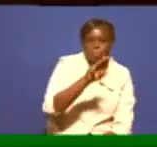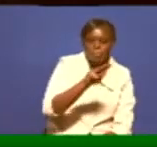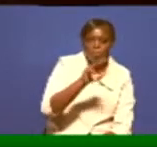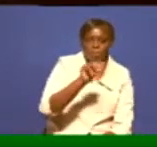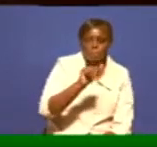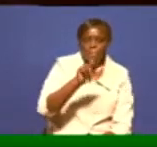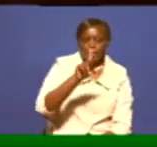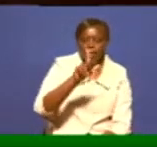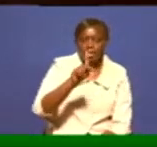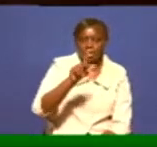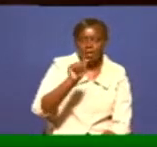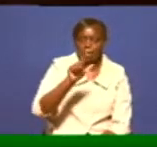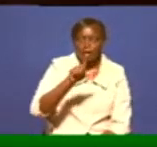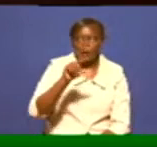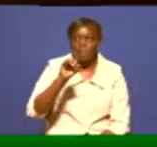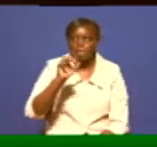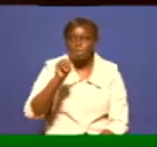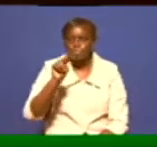Honorable Dr. Makali Mulu,